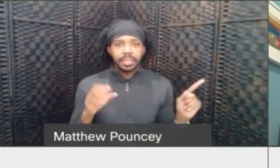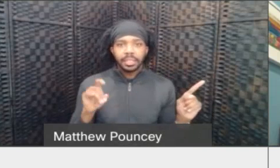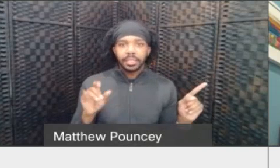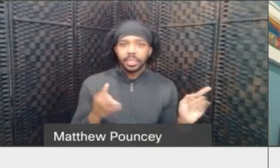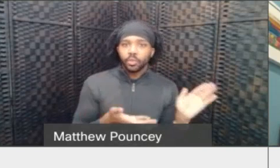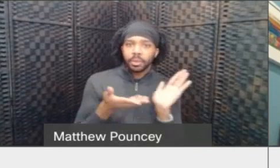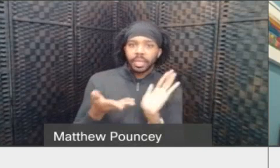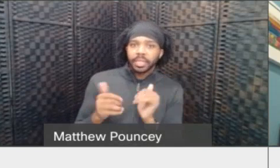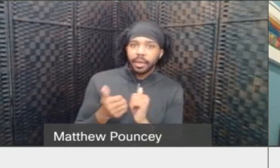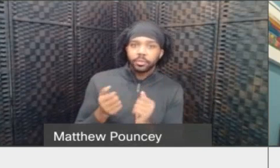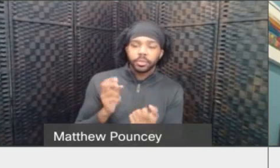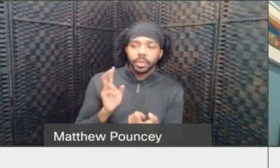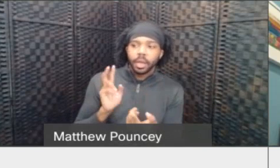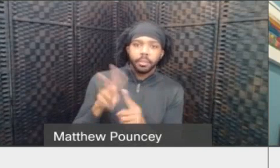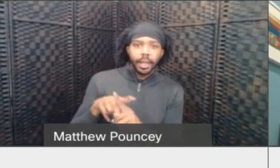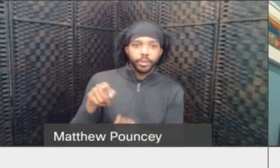them.